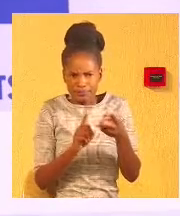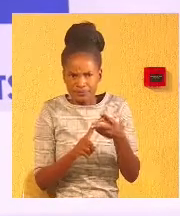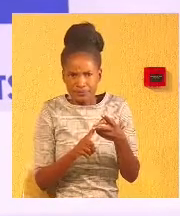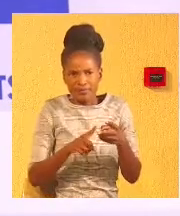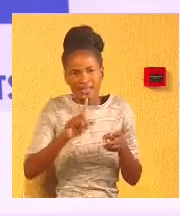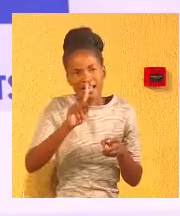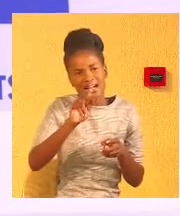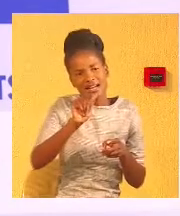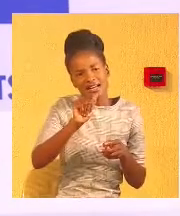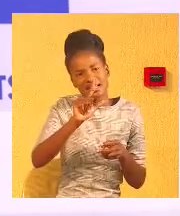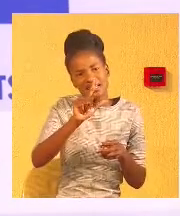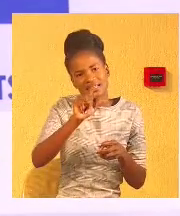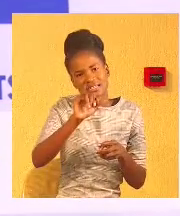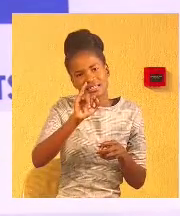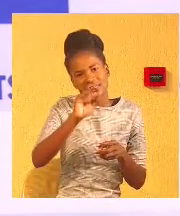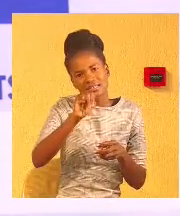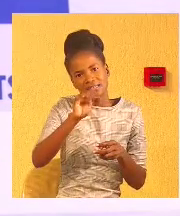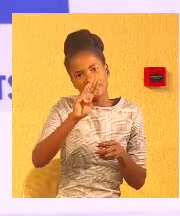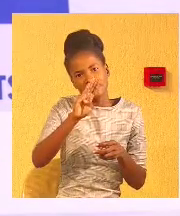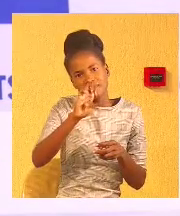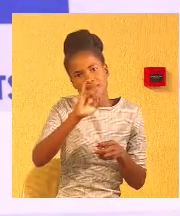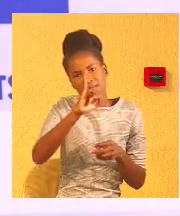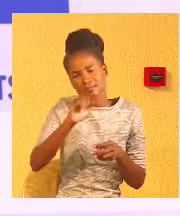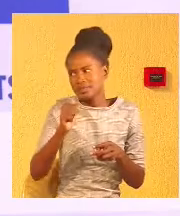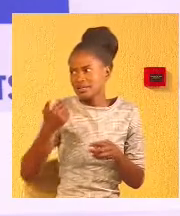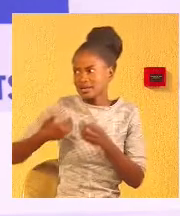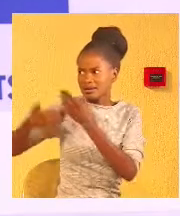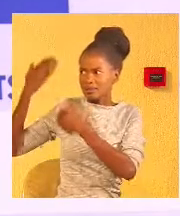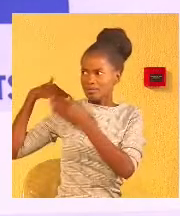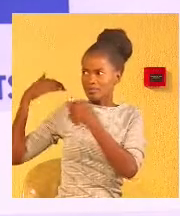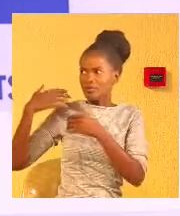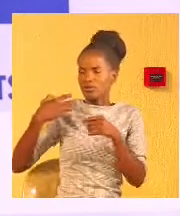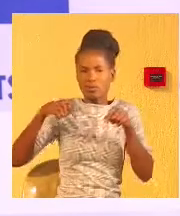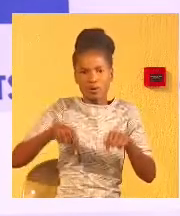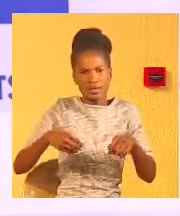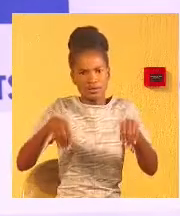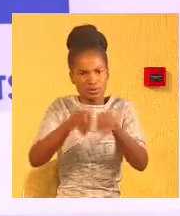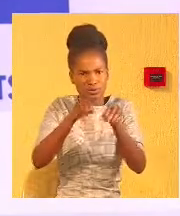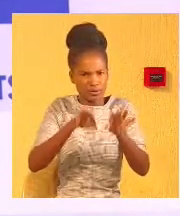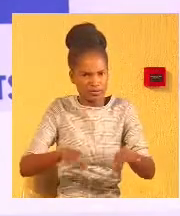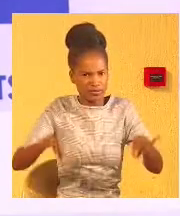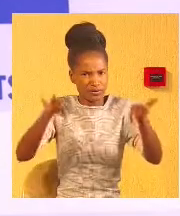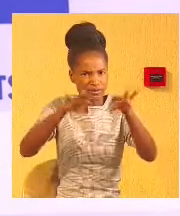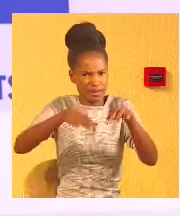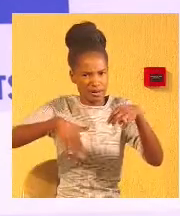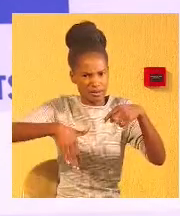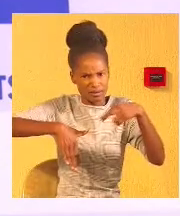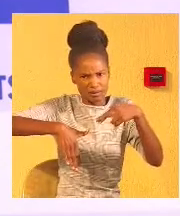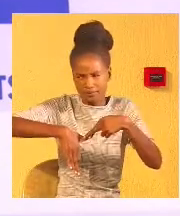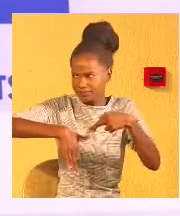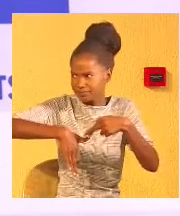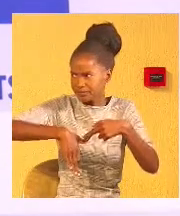Kalimbeza. A few years back, we had a vibrant program of producing local rice. But at the moment, we hear